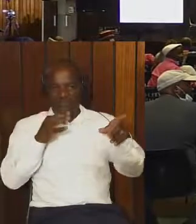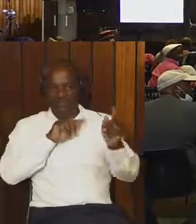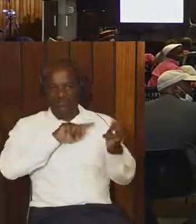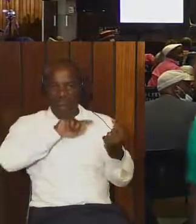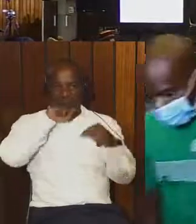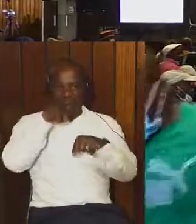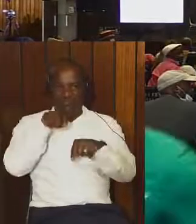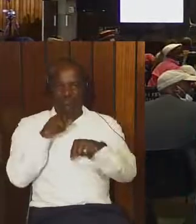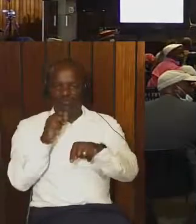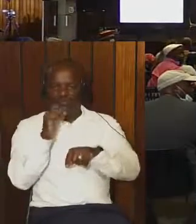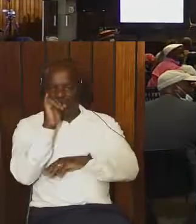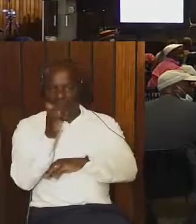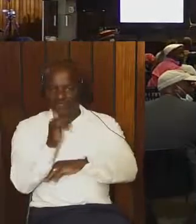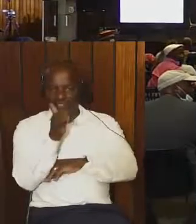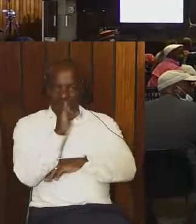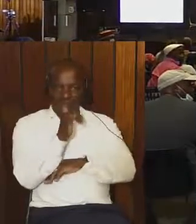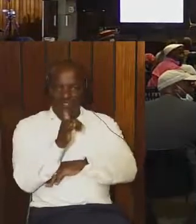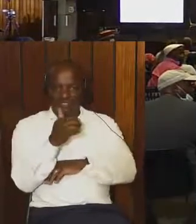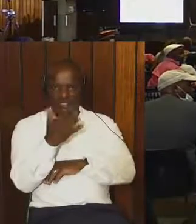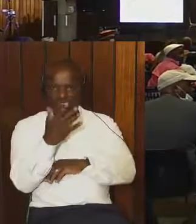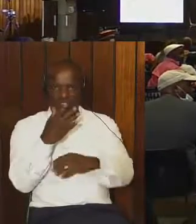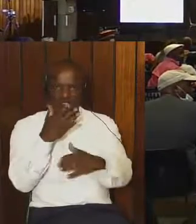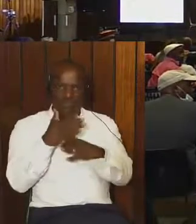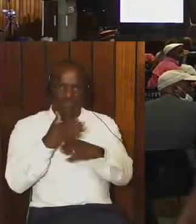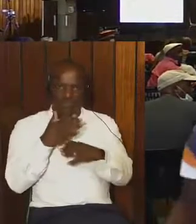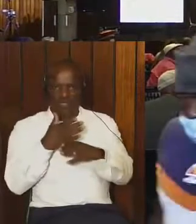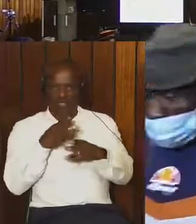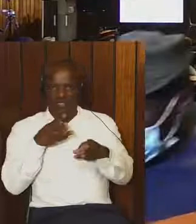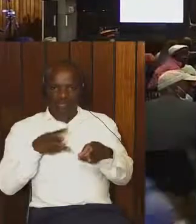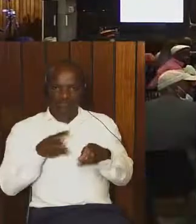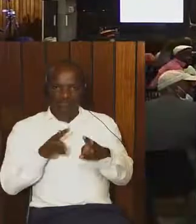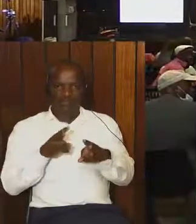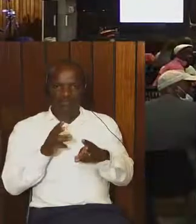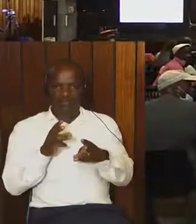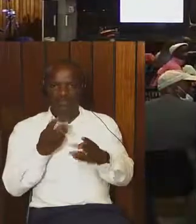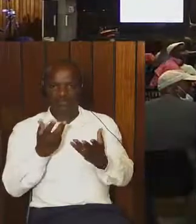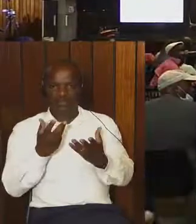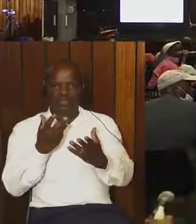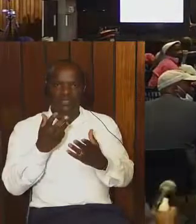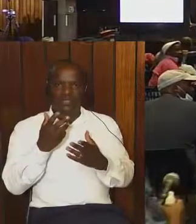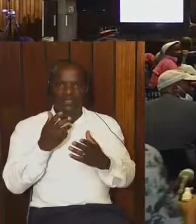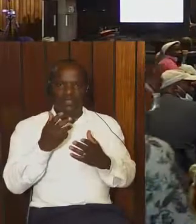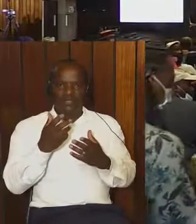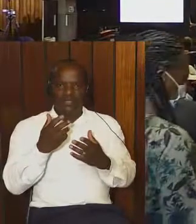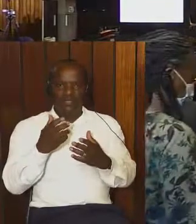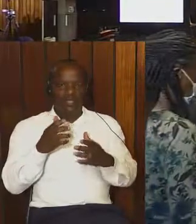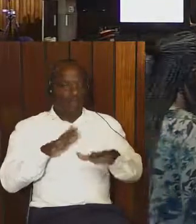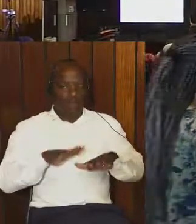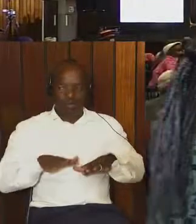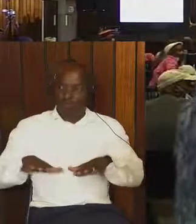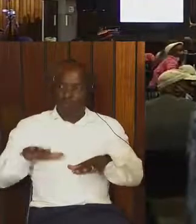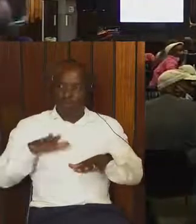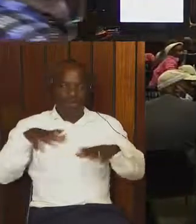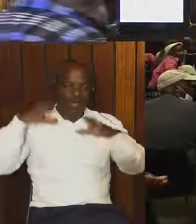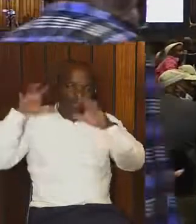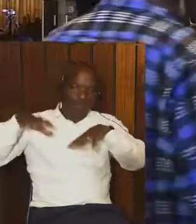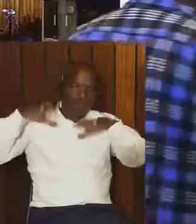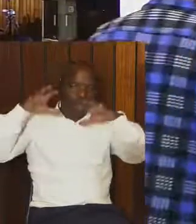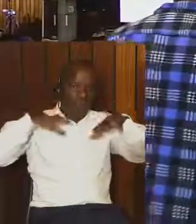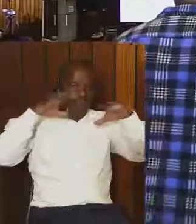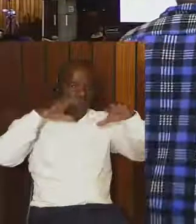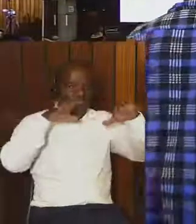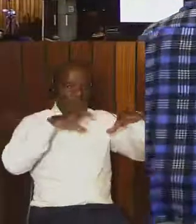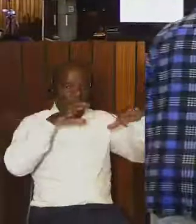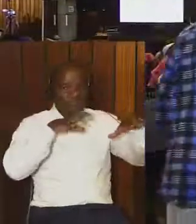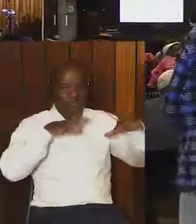ho sebetsa, do you check hore mohlomong Spanish tsamaya right, hana ke di floods all over. Ha ena pula,